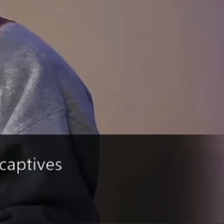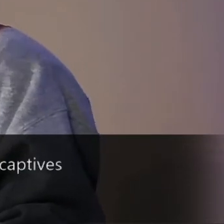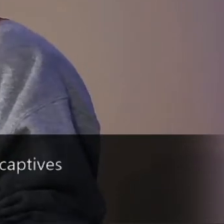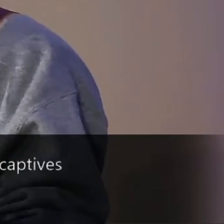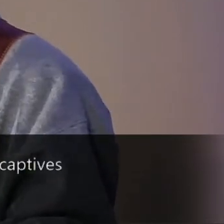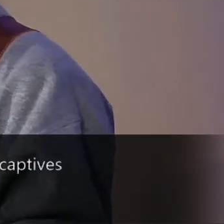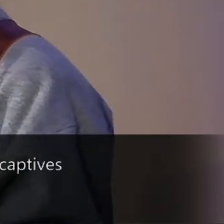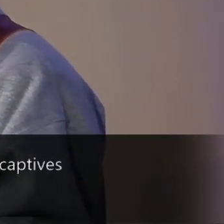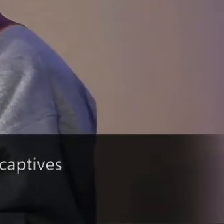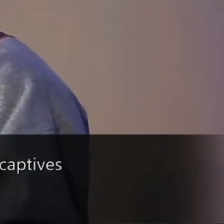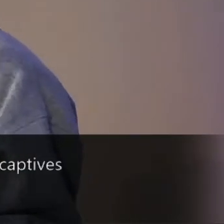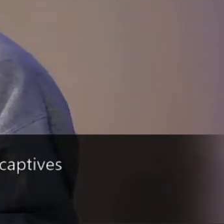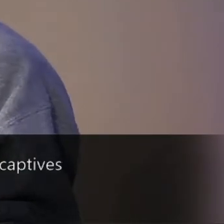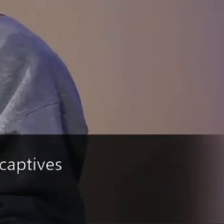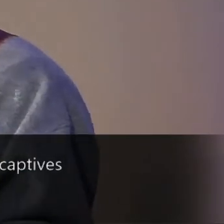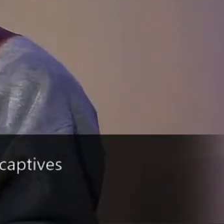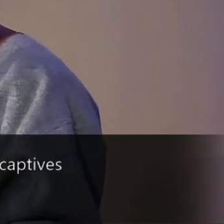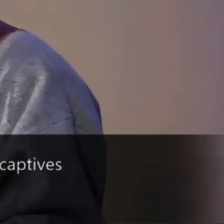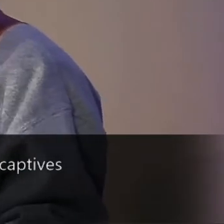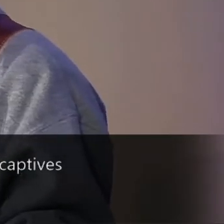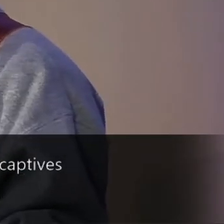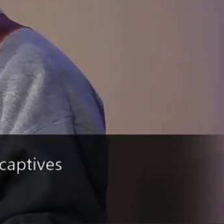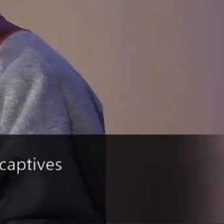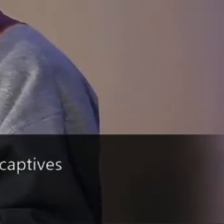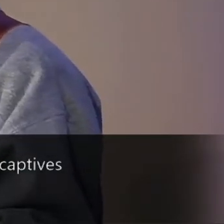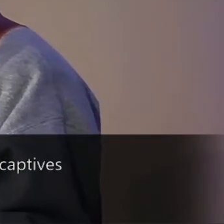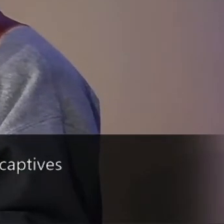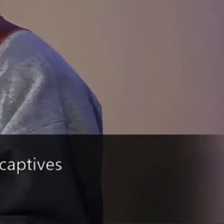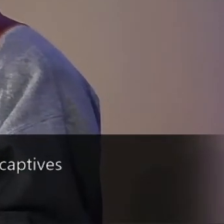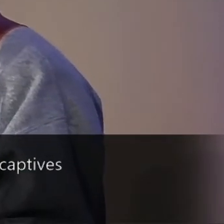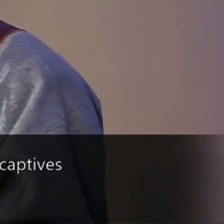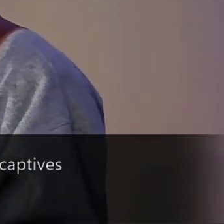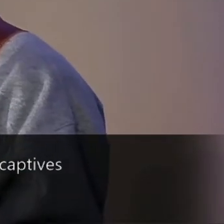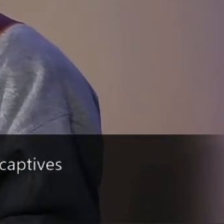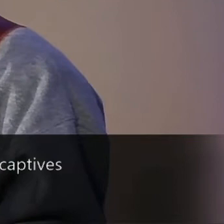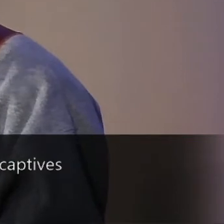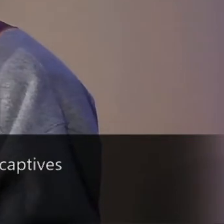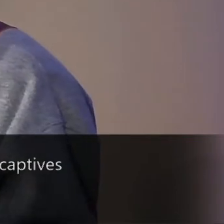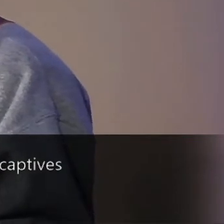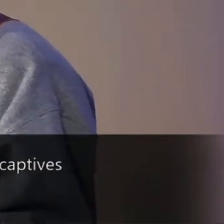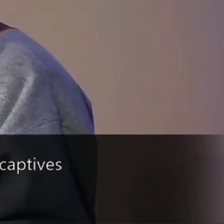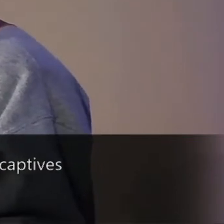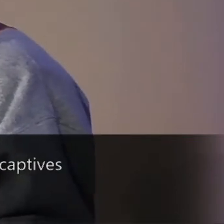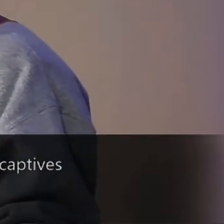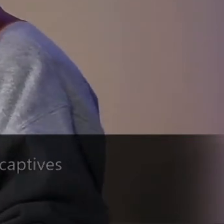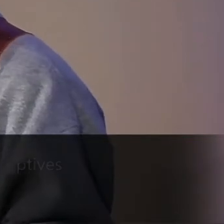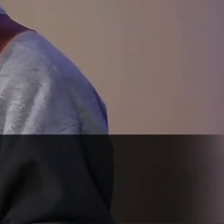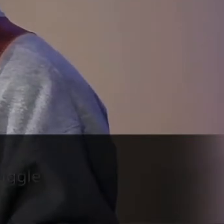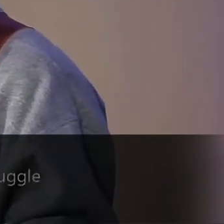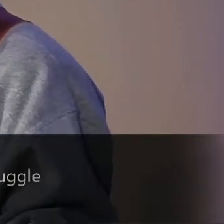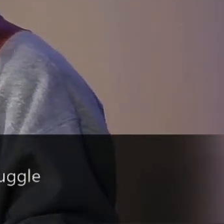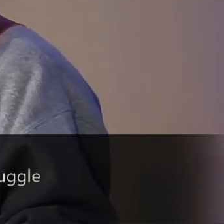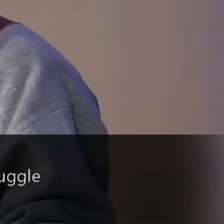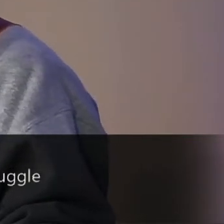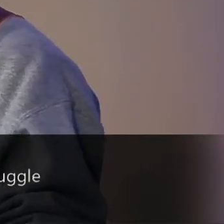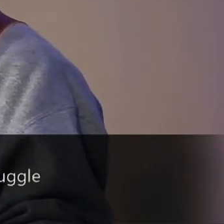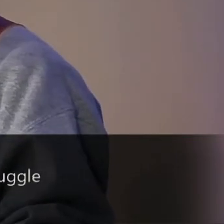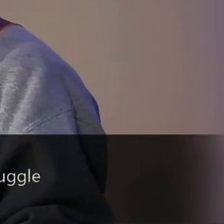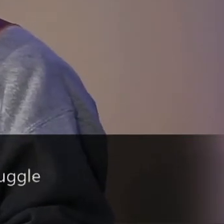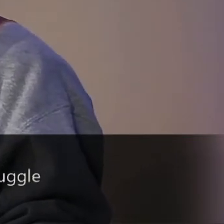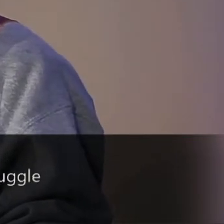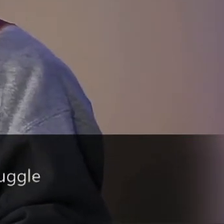captives, mercy for the broken and the hopeless. Your name is faithful in